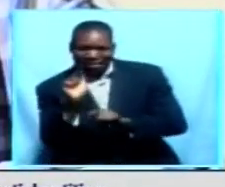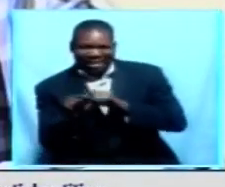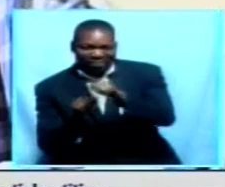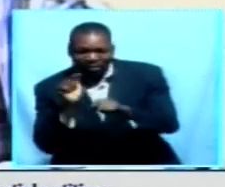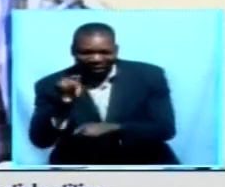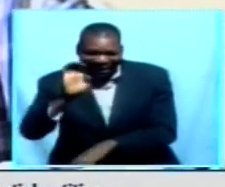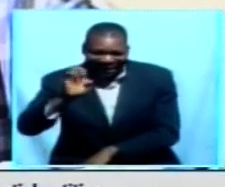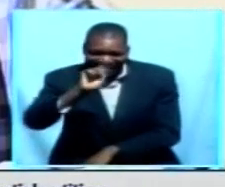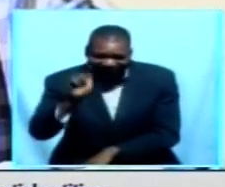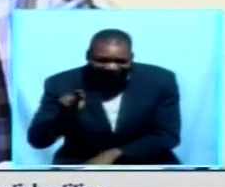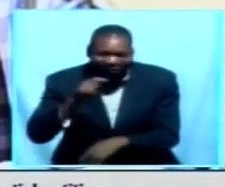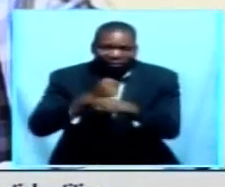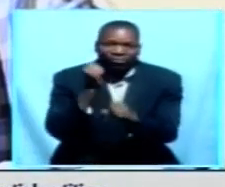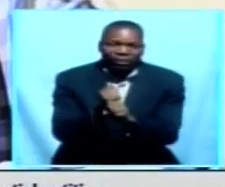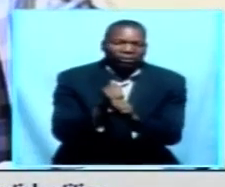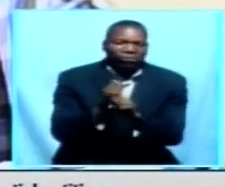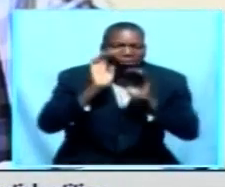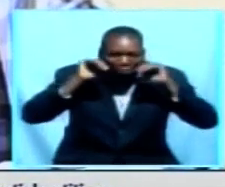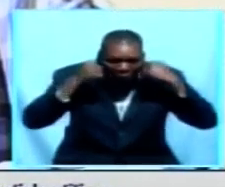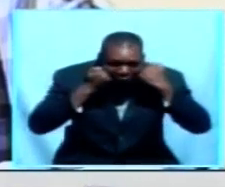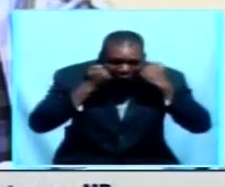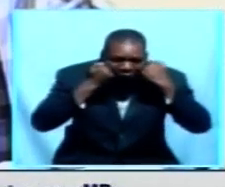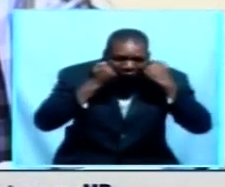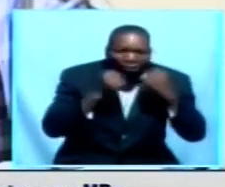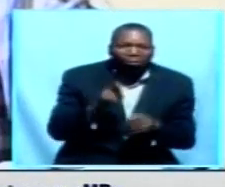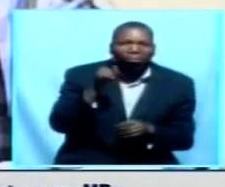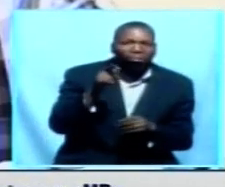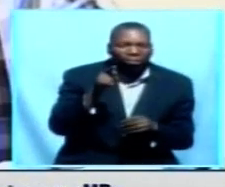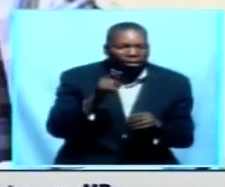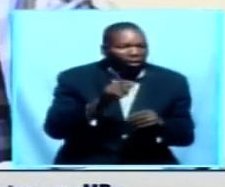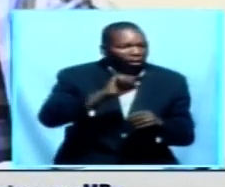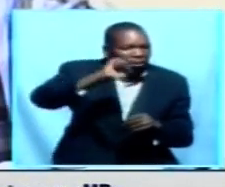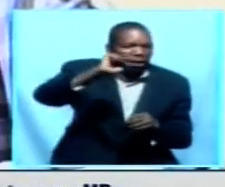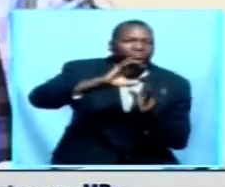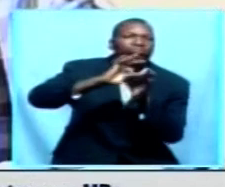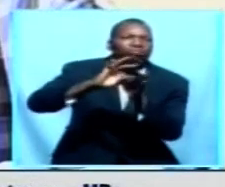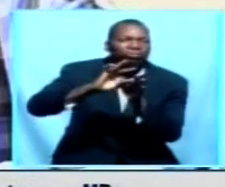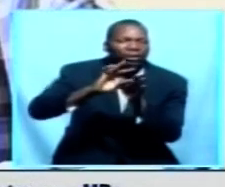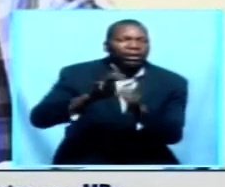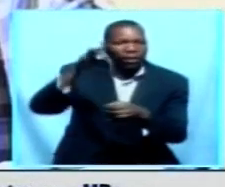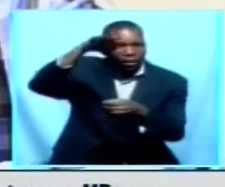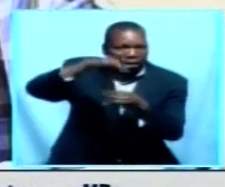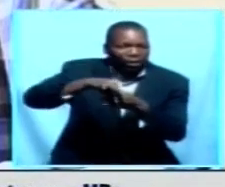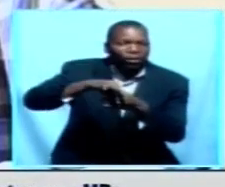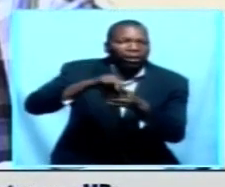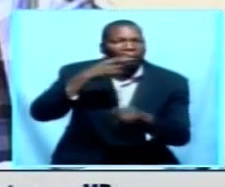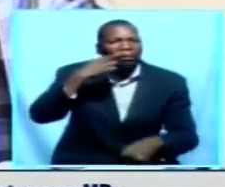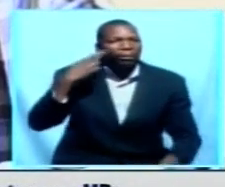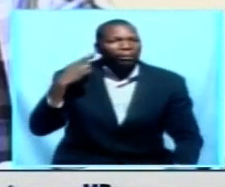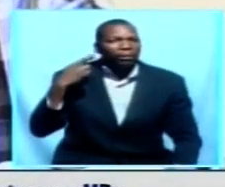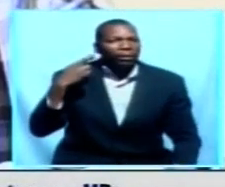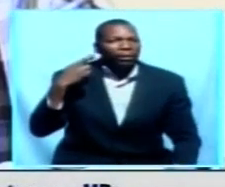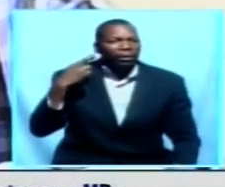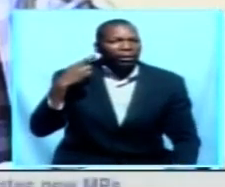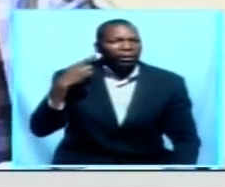embarrass the Electoral Commission of Zambia, that the Electoral Commission of Zambia are trying to collude with PF to rig the elections, which is